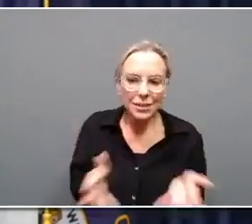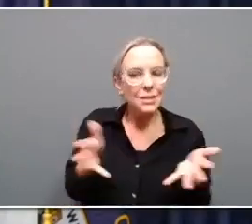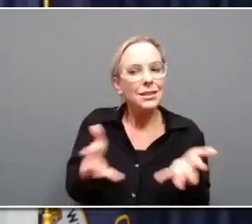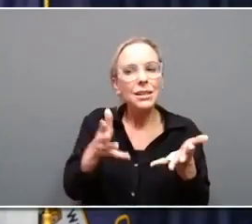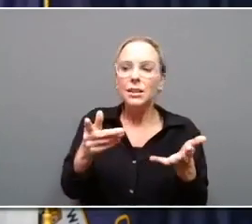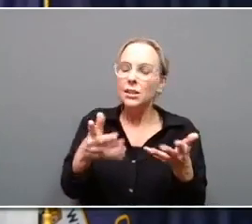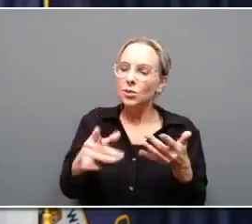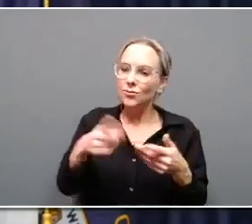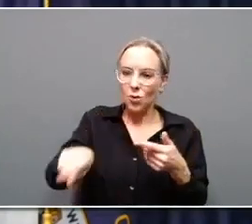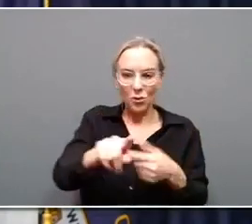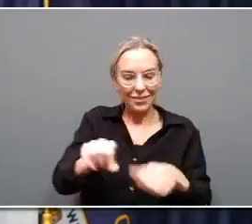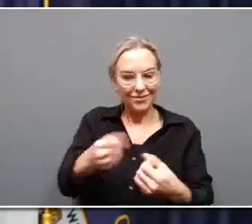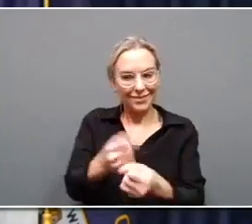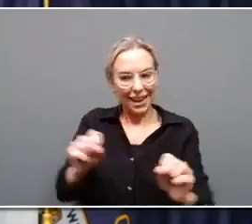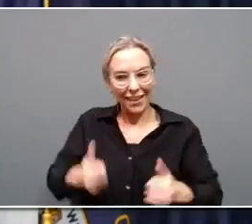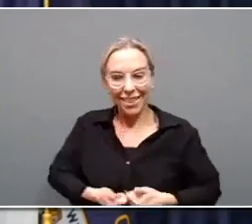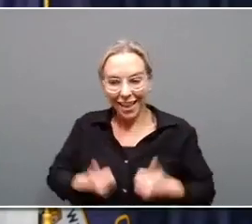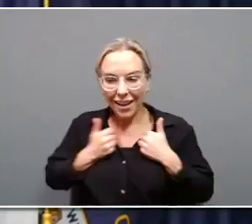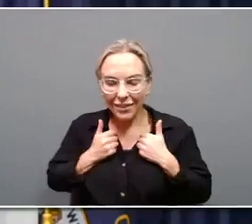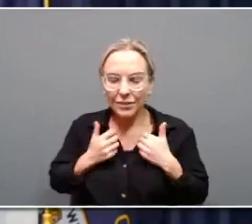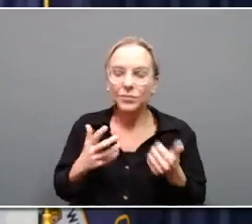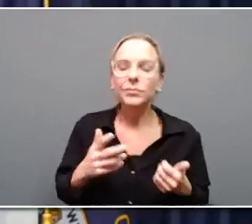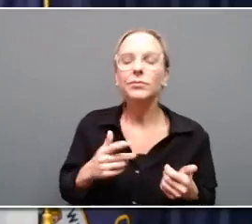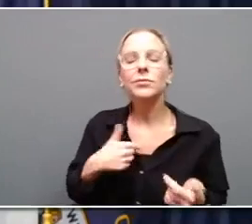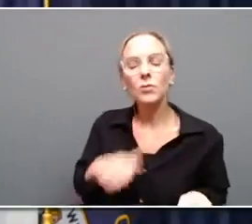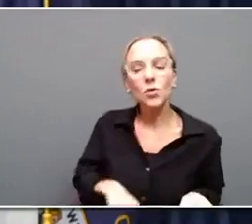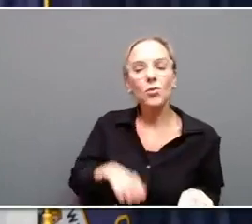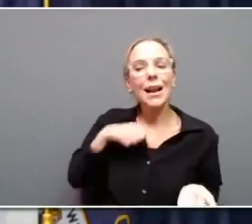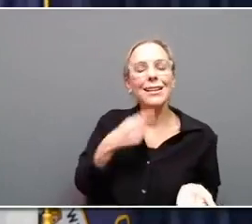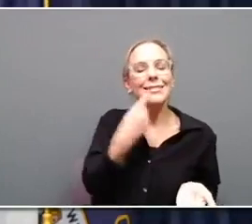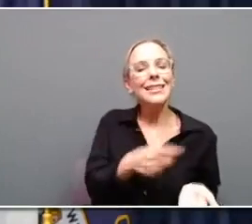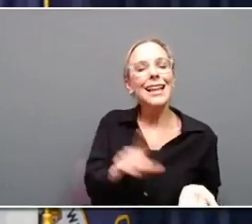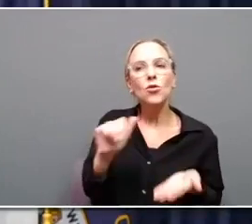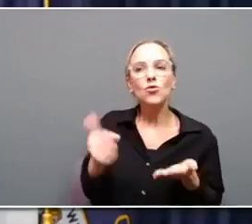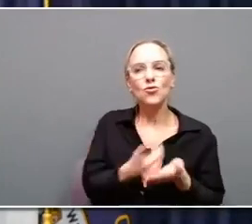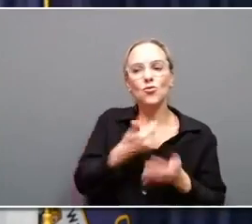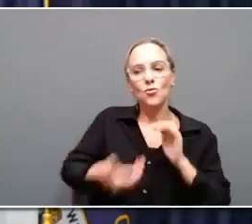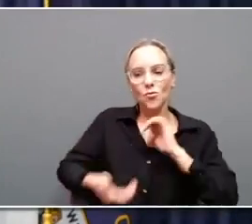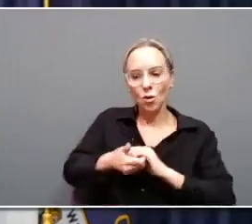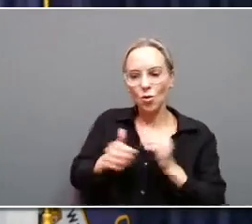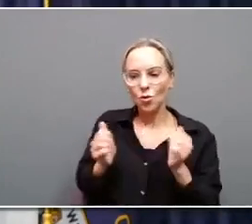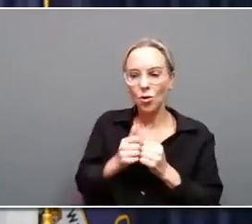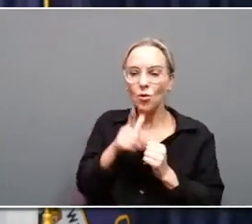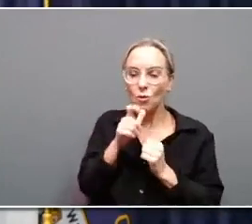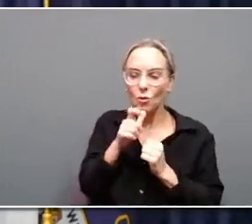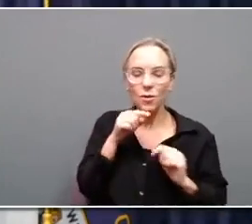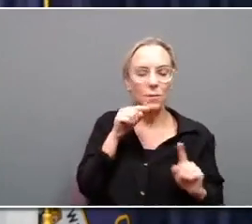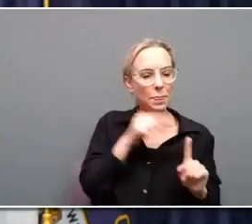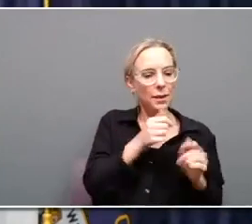lives. I'm also proud to announce a new partnership between the executive